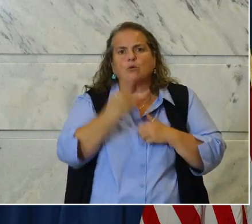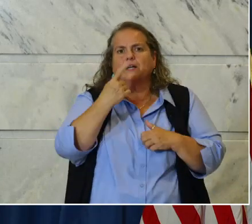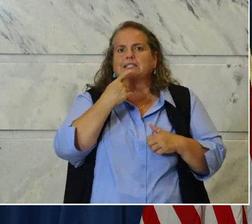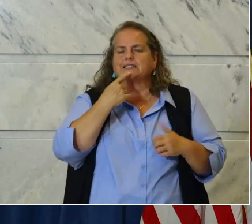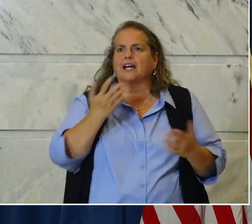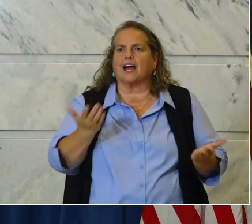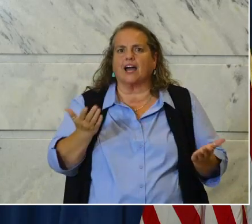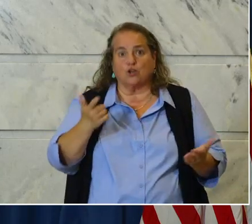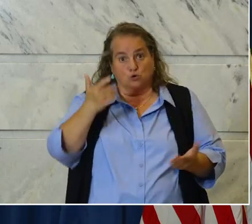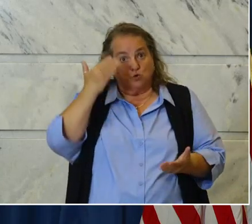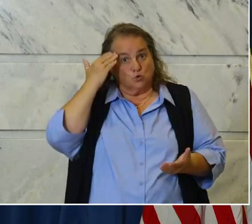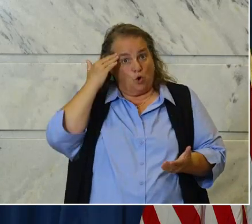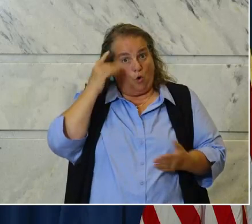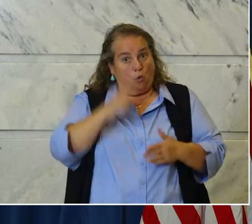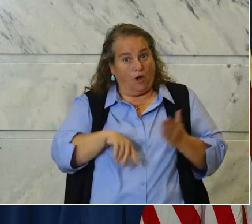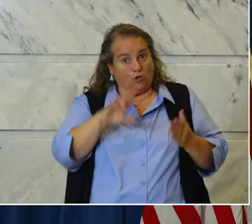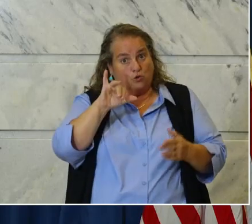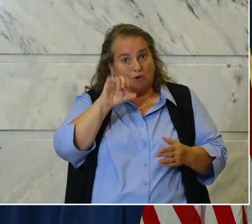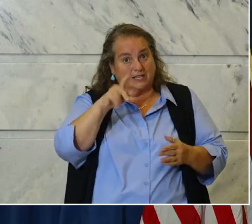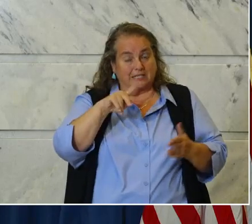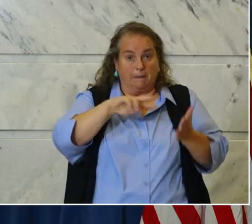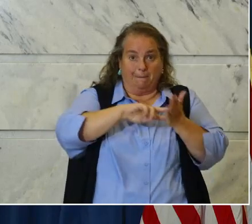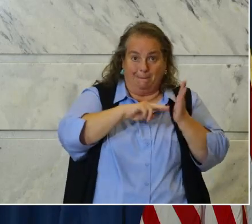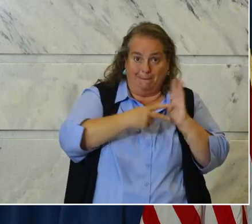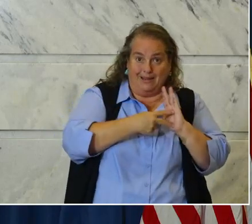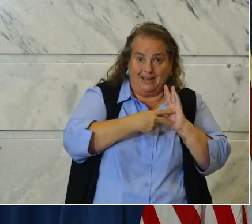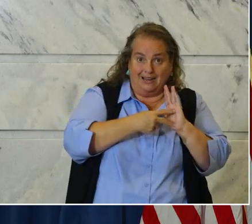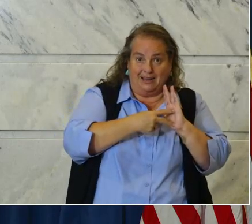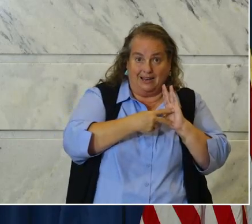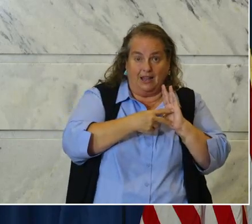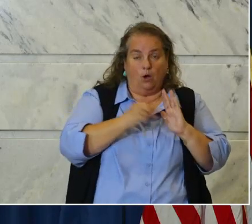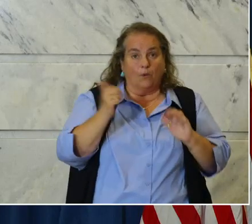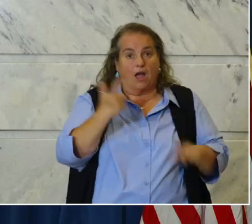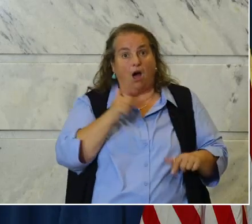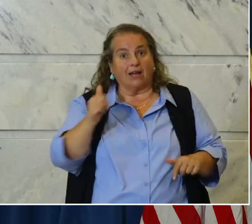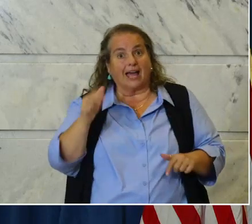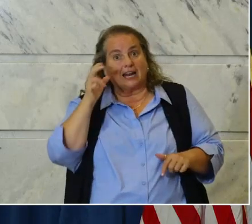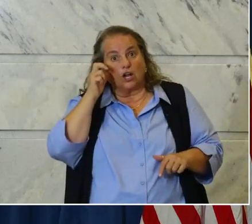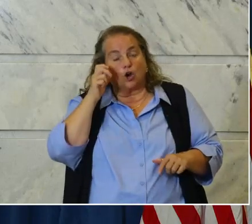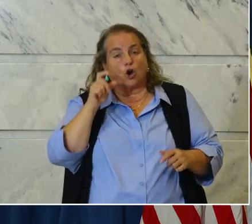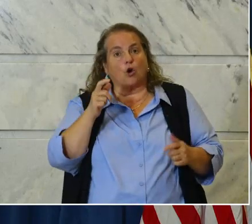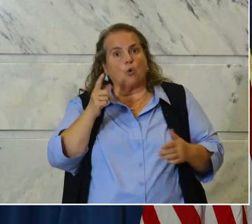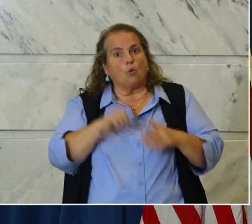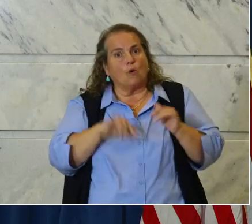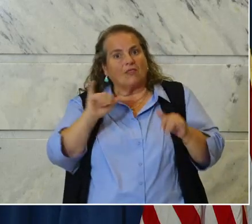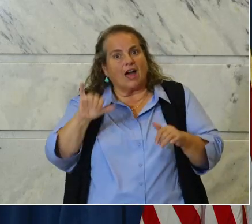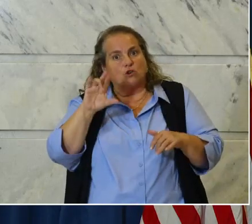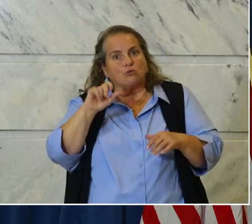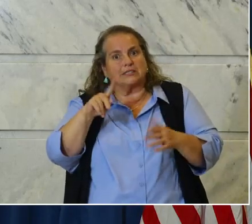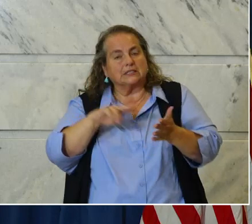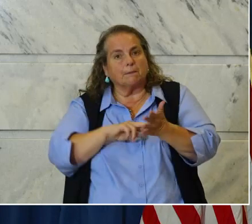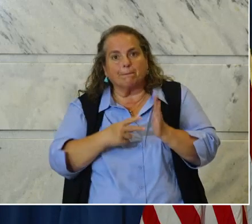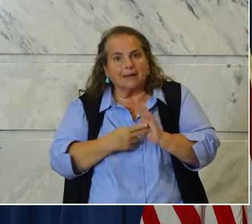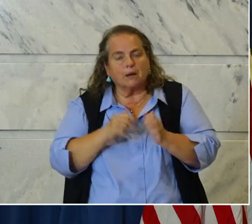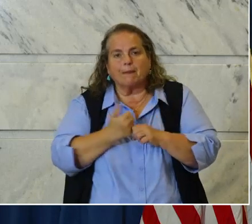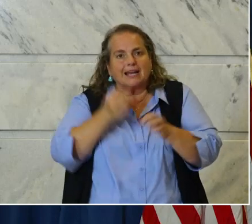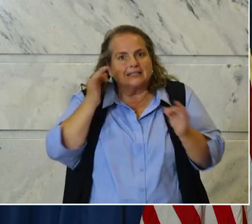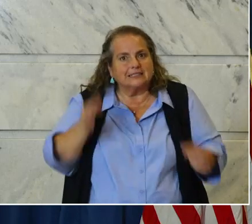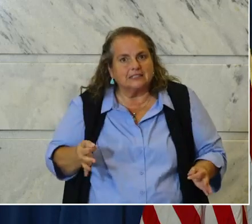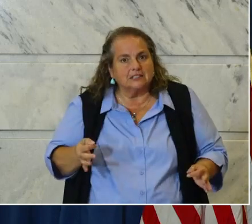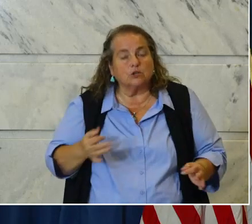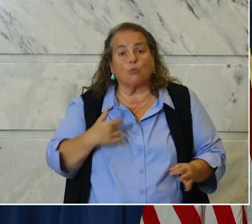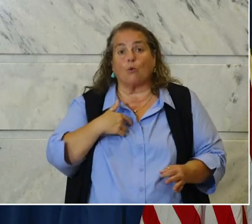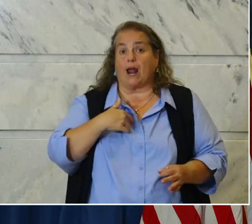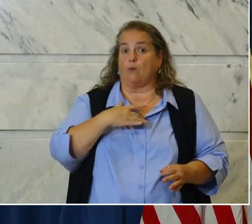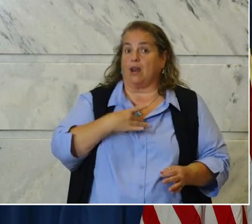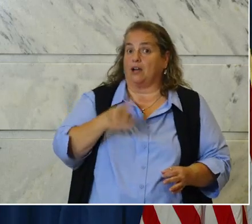least know what's out there, and let's make sure we have it in an area where we can all hear it and we can all make that decision. So what I'd like to